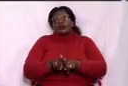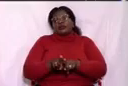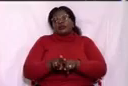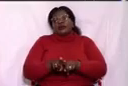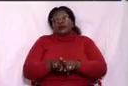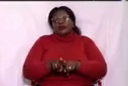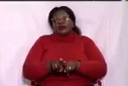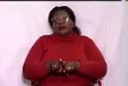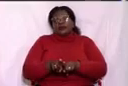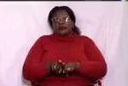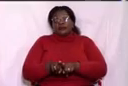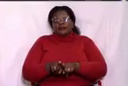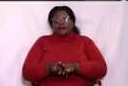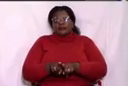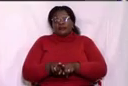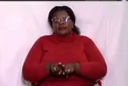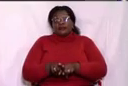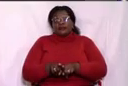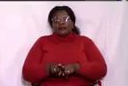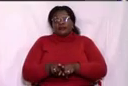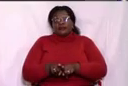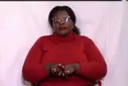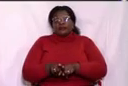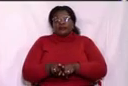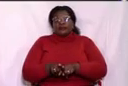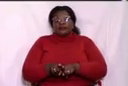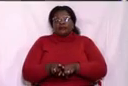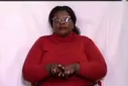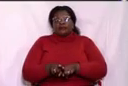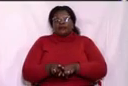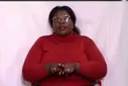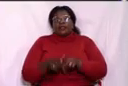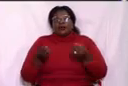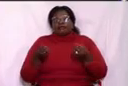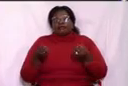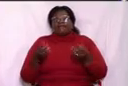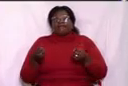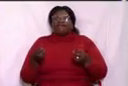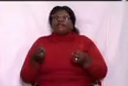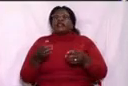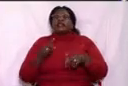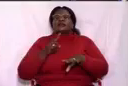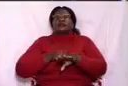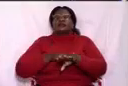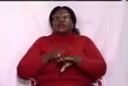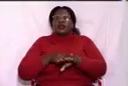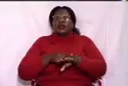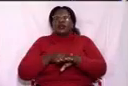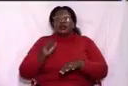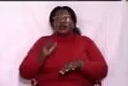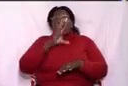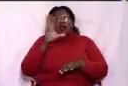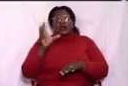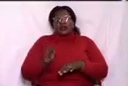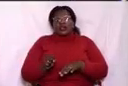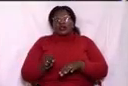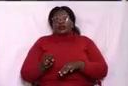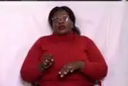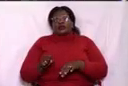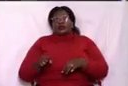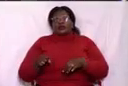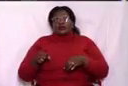the offcuts. And we mostly pick the African or vibrant materials